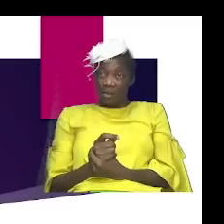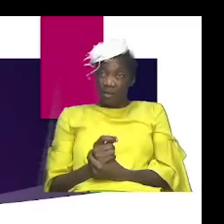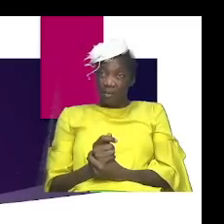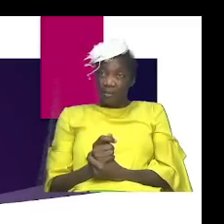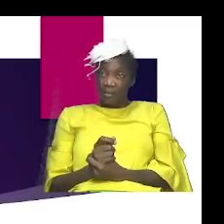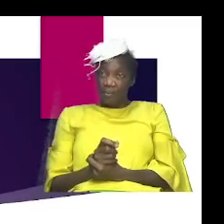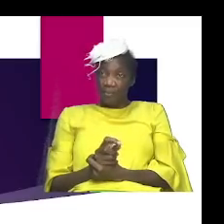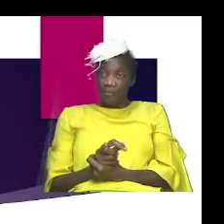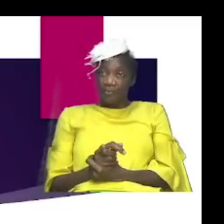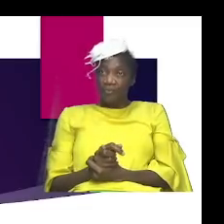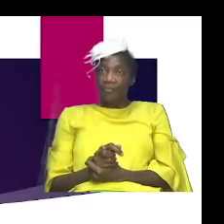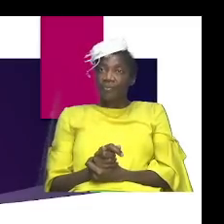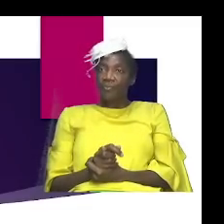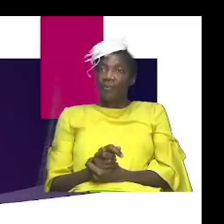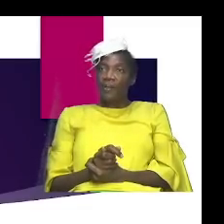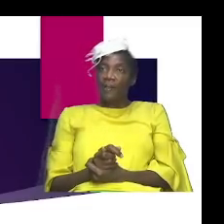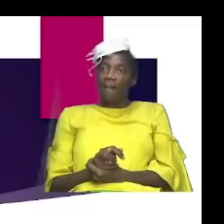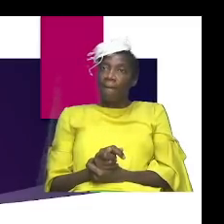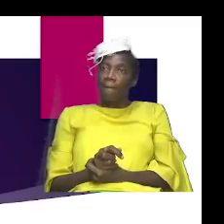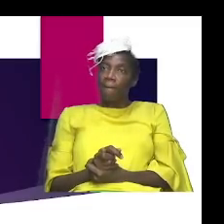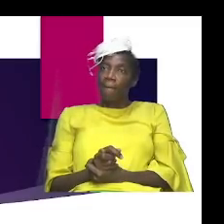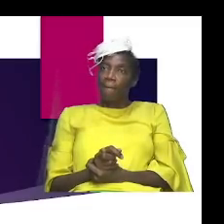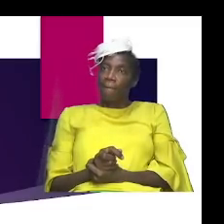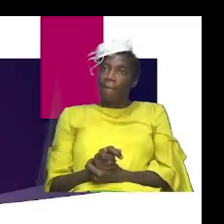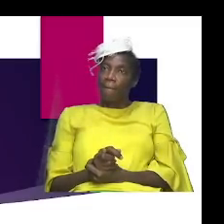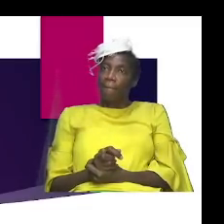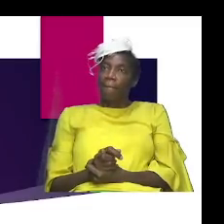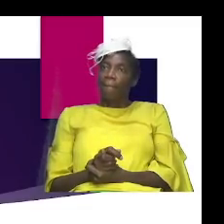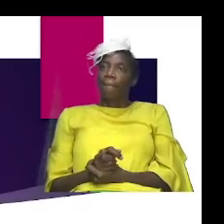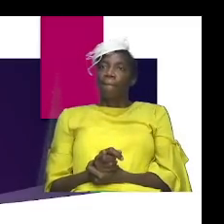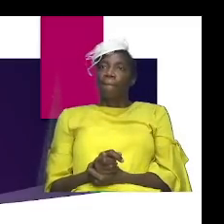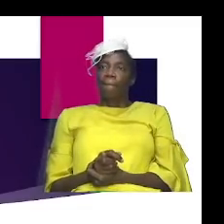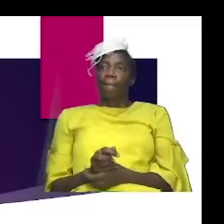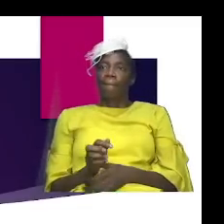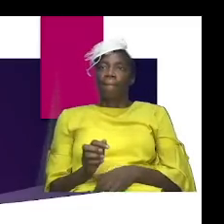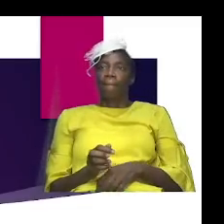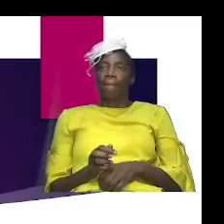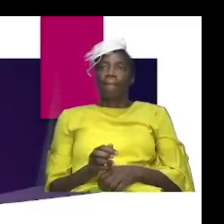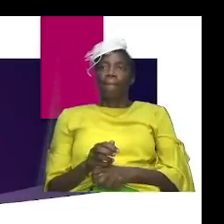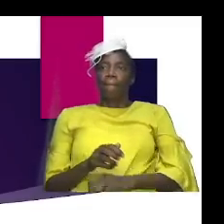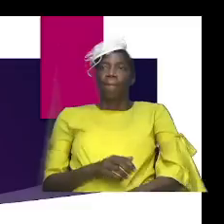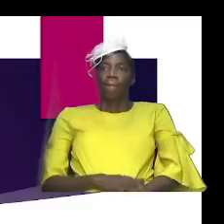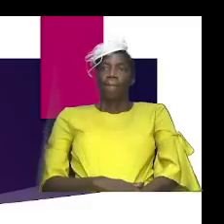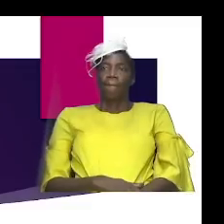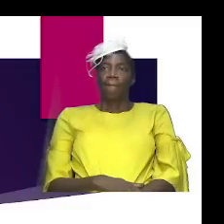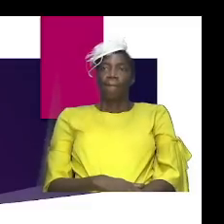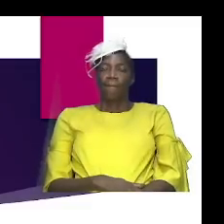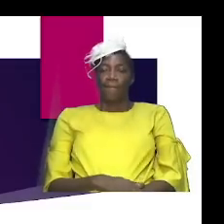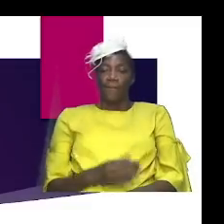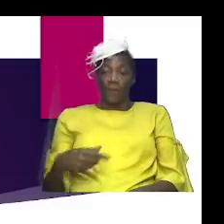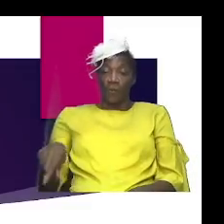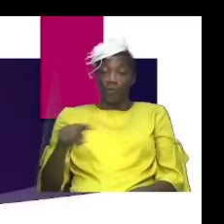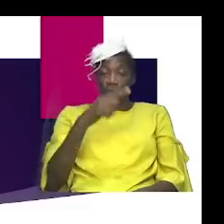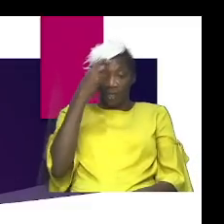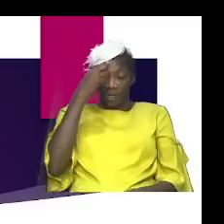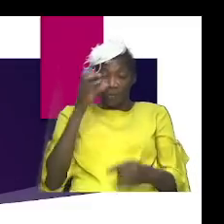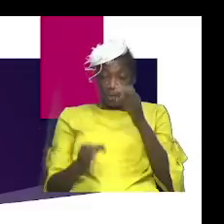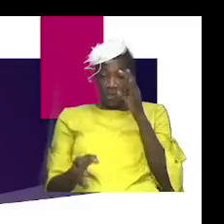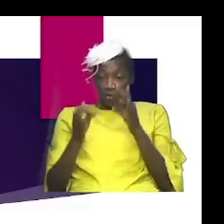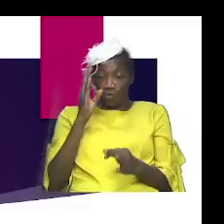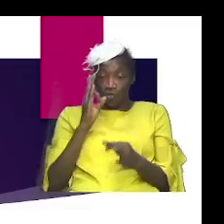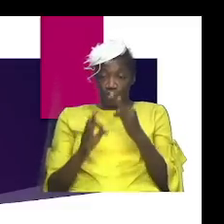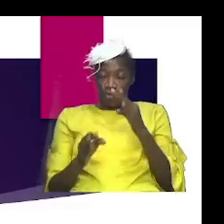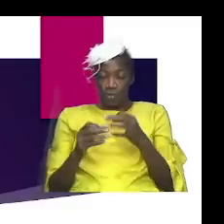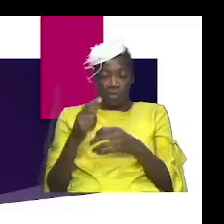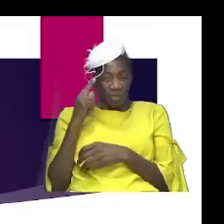and over. I say it over and over. I can't overstress it. Be careful. We will be judged in terms of